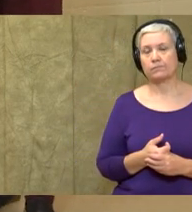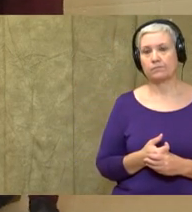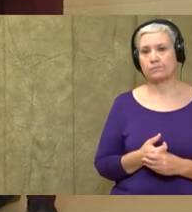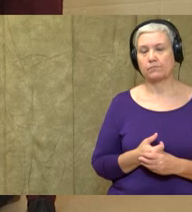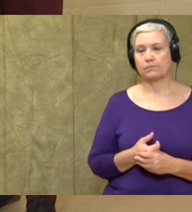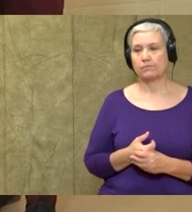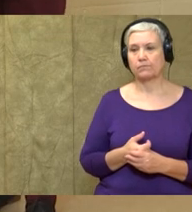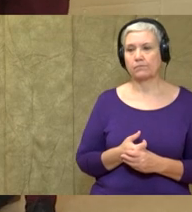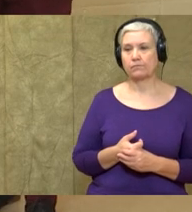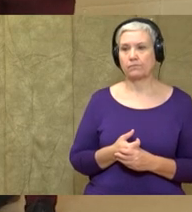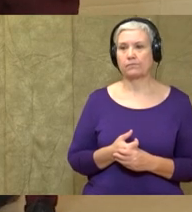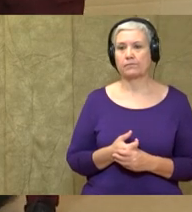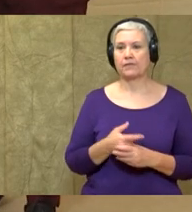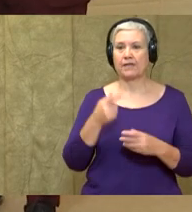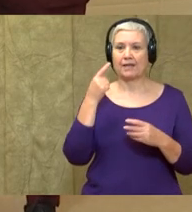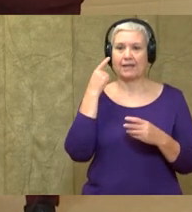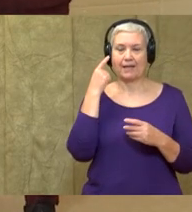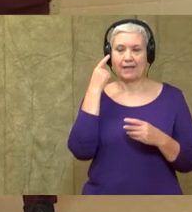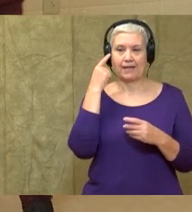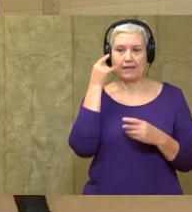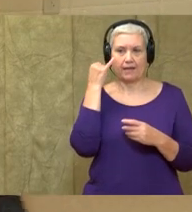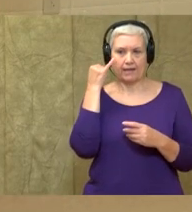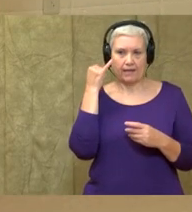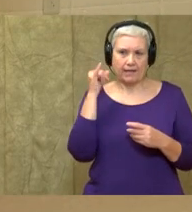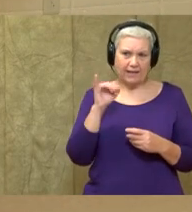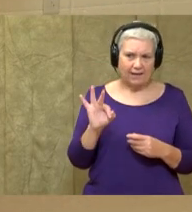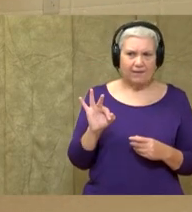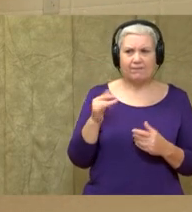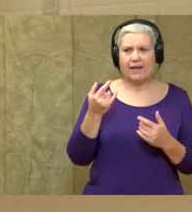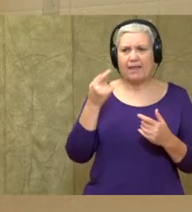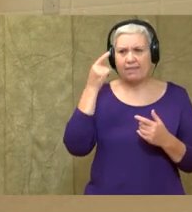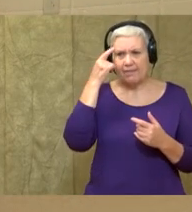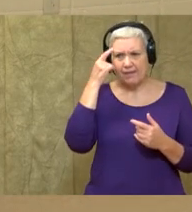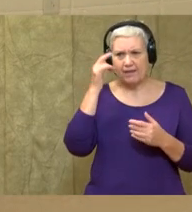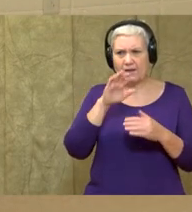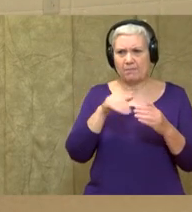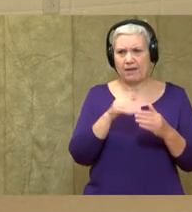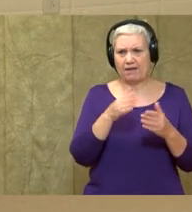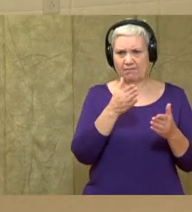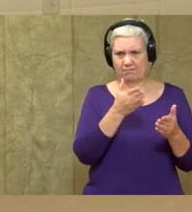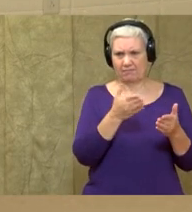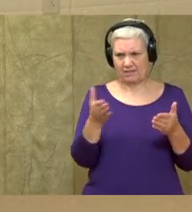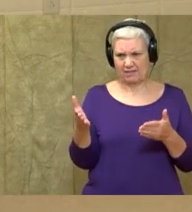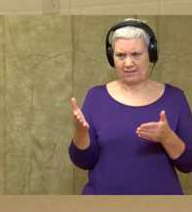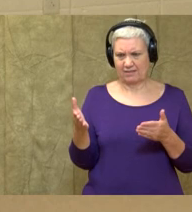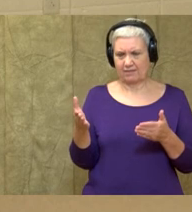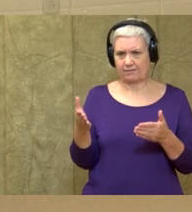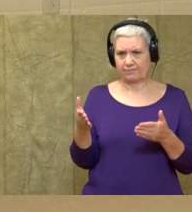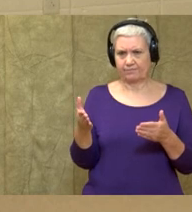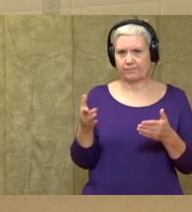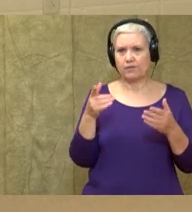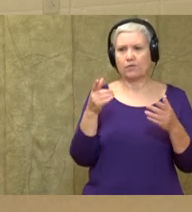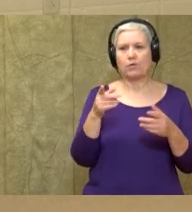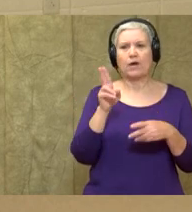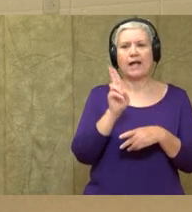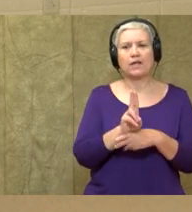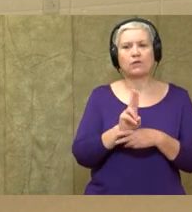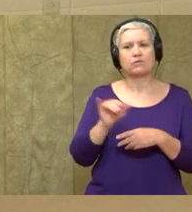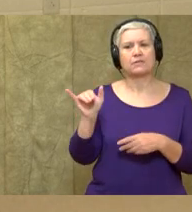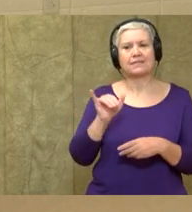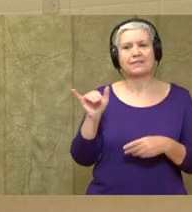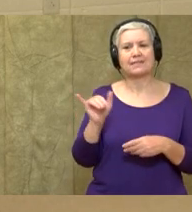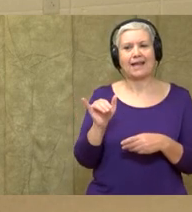if I'm thinking about these structures, do you use the same strategy for these equations set equal to